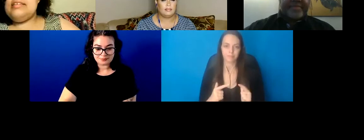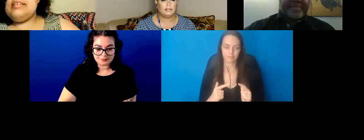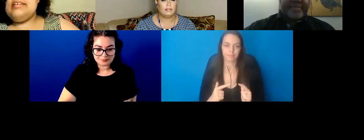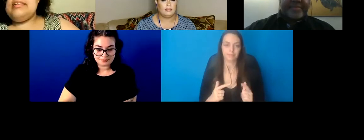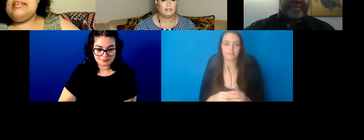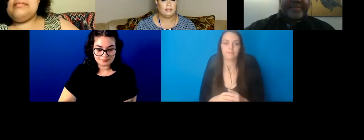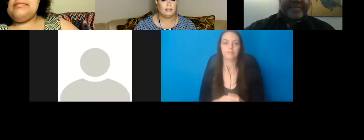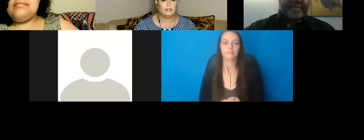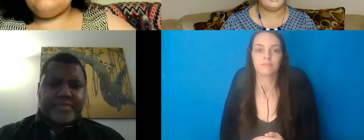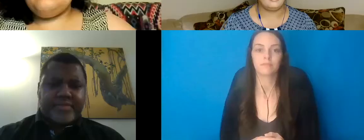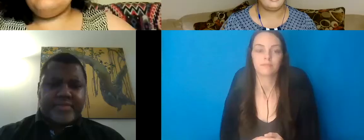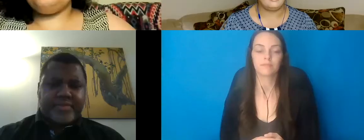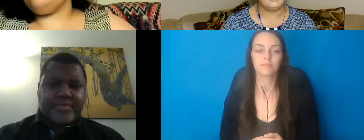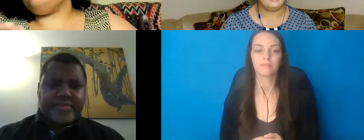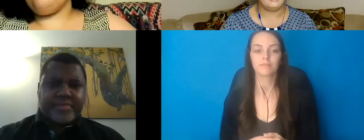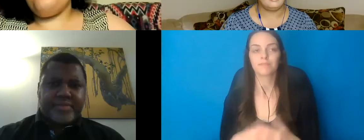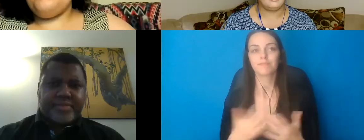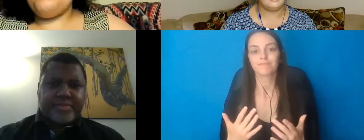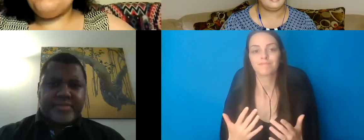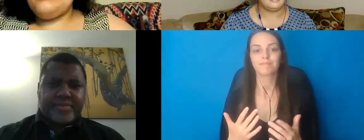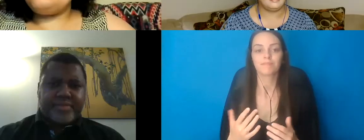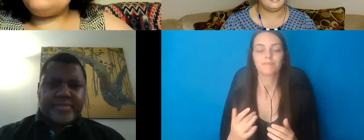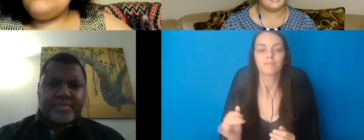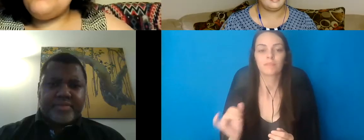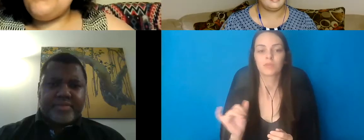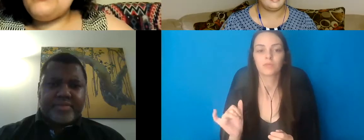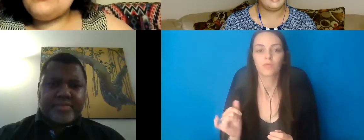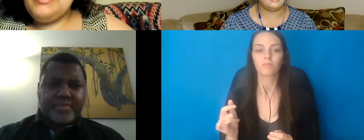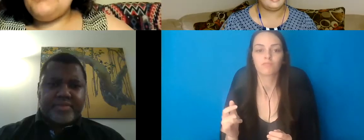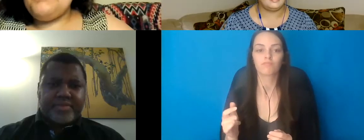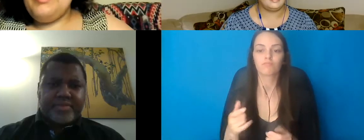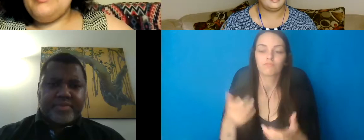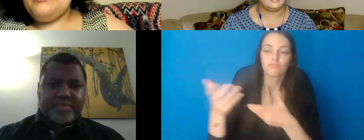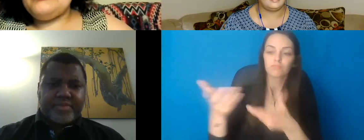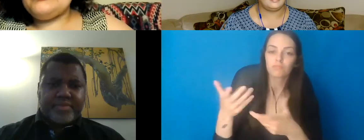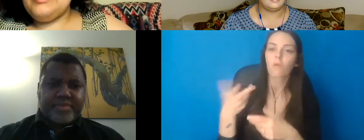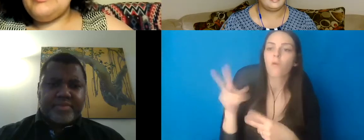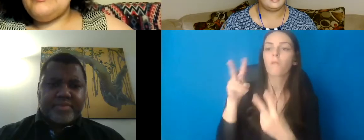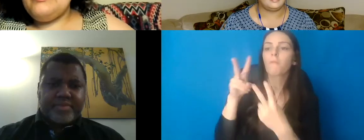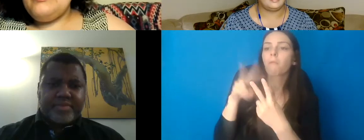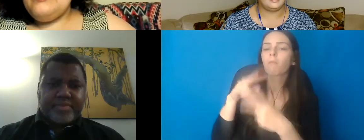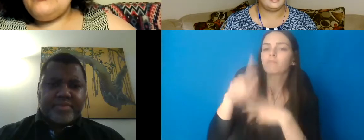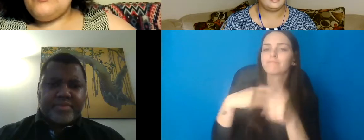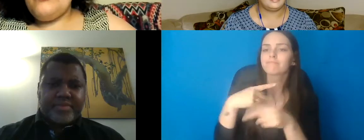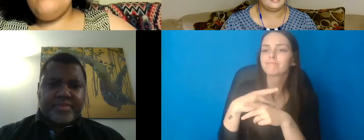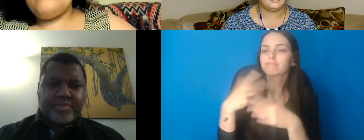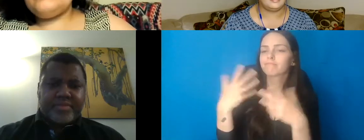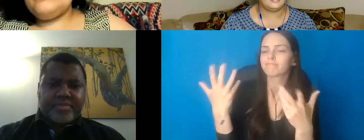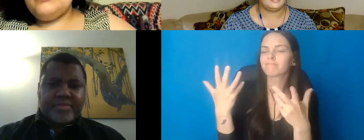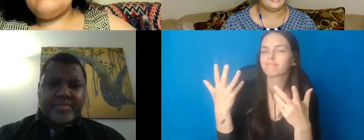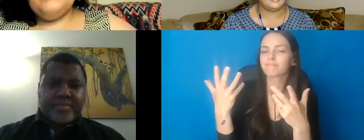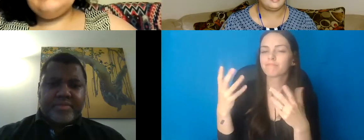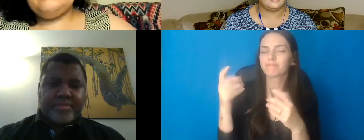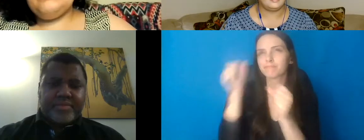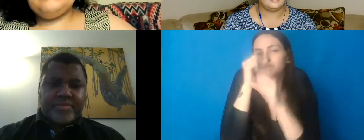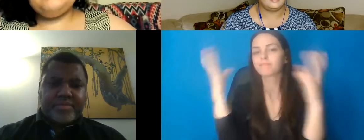And it's also like the outline when they want to be like, so your partner type, and it's just like, they're like, oh, so like